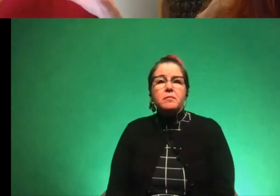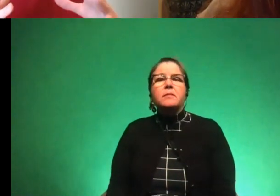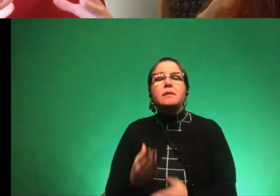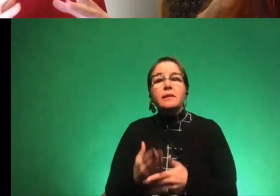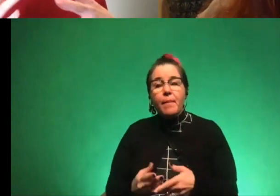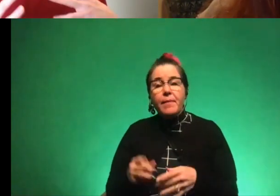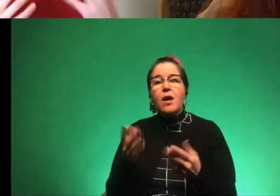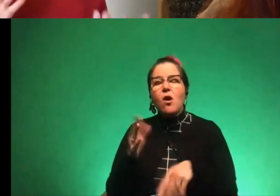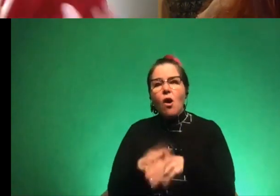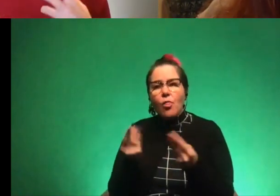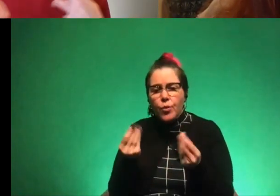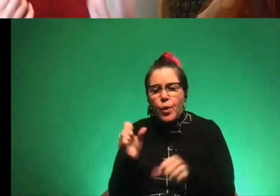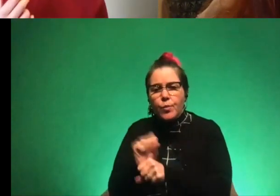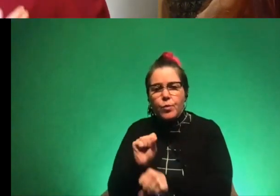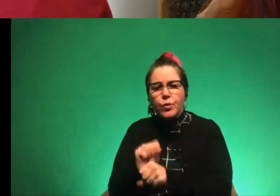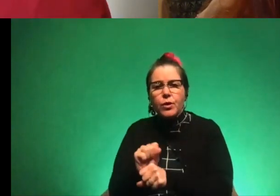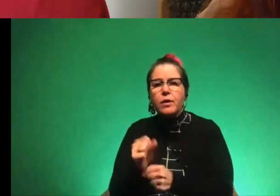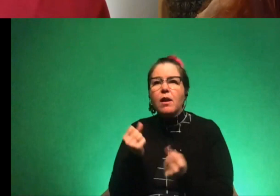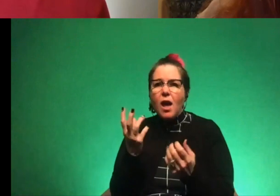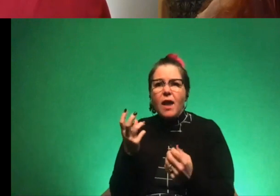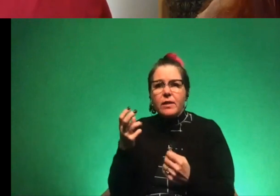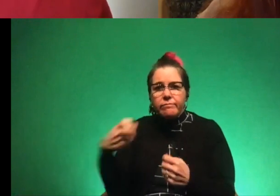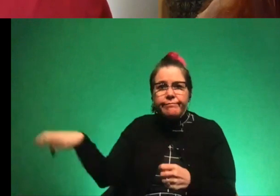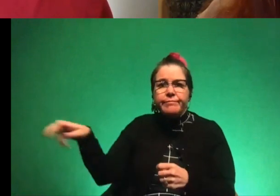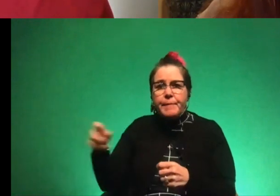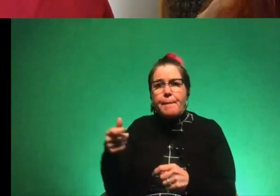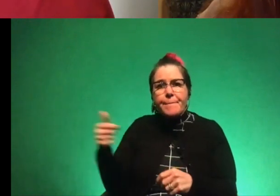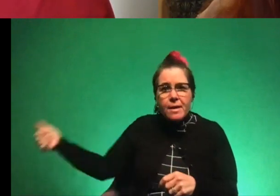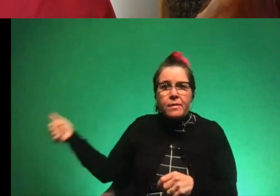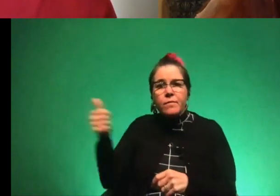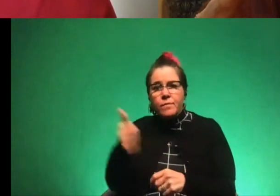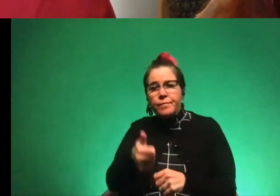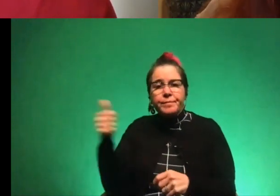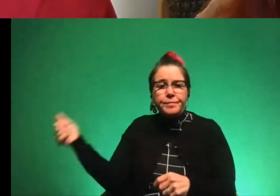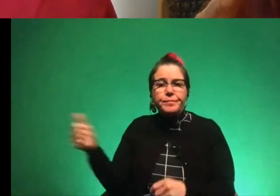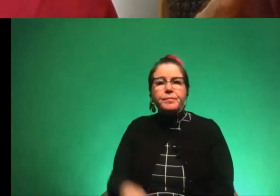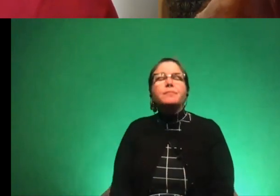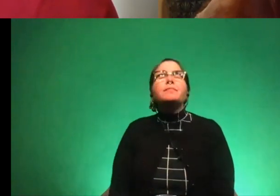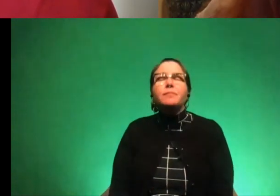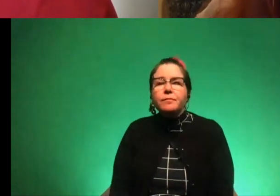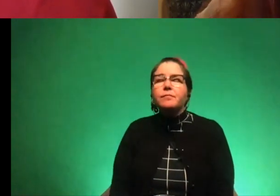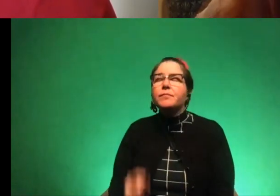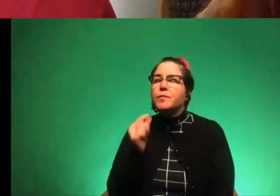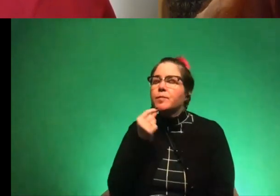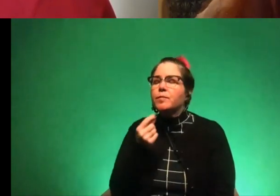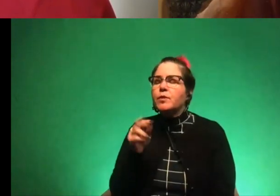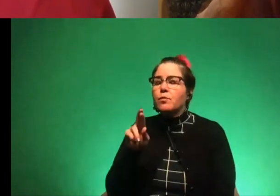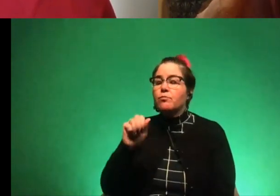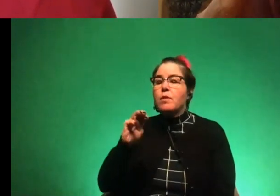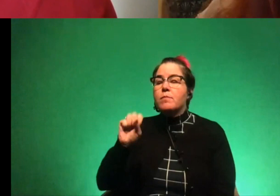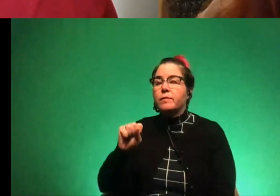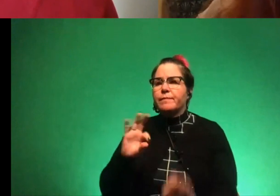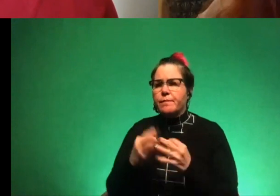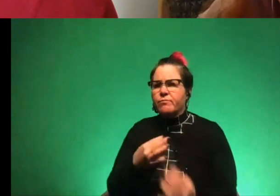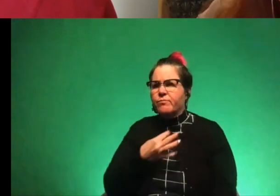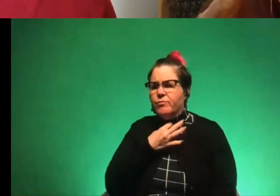the ground working and a lot of that is just transit time, like getting to and from Antarctica. Cool. Yeah. The Ramos family would like to know,